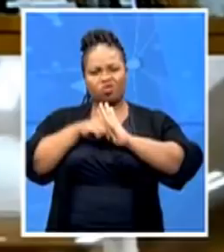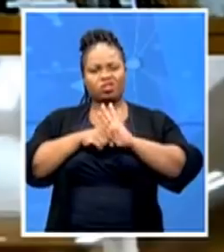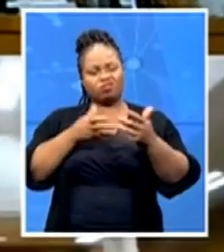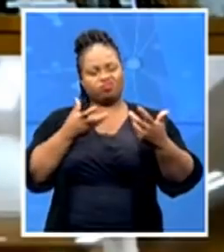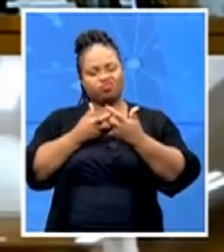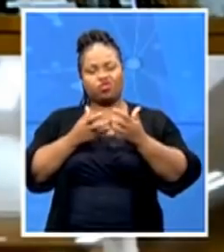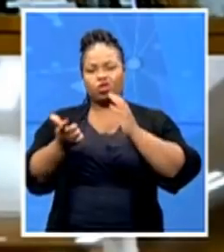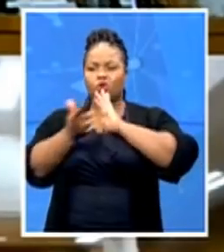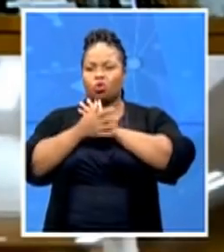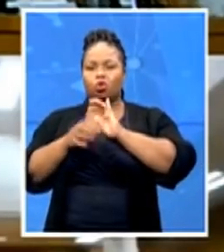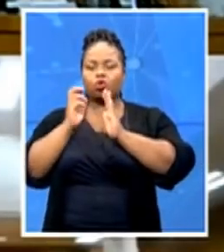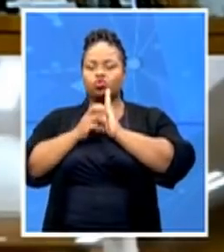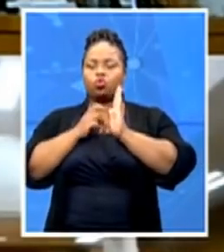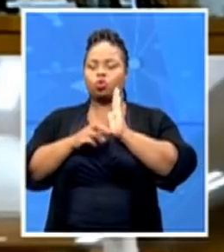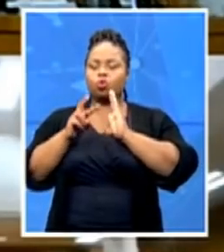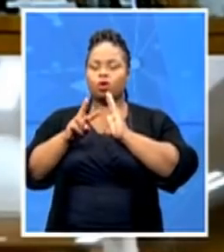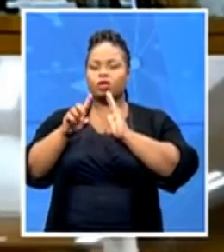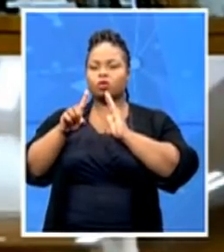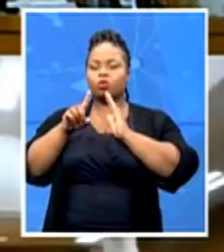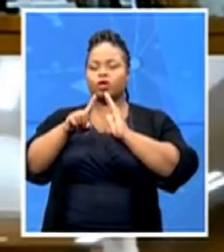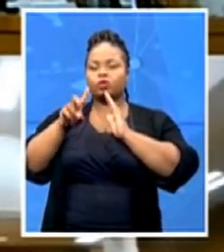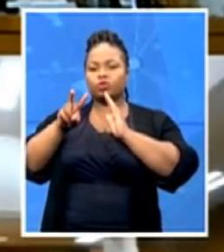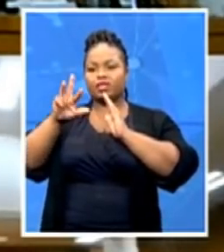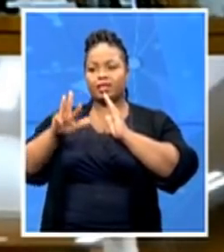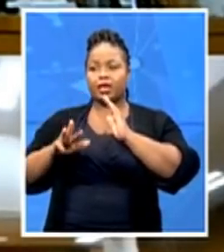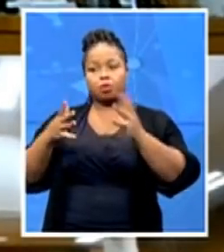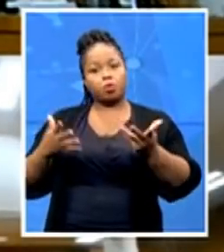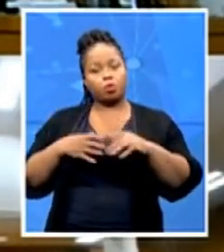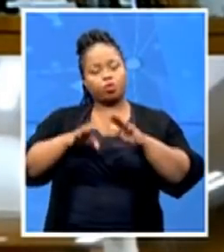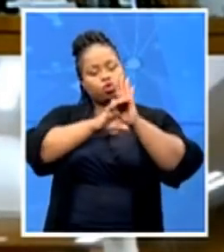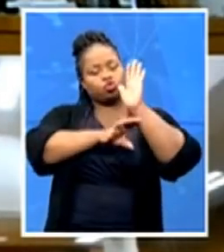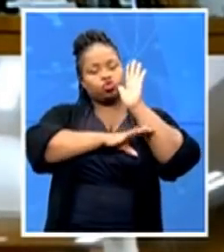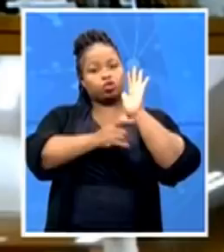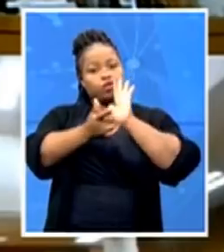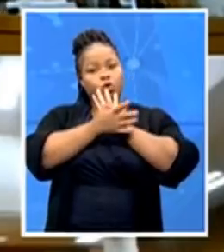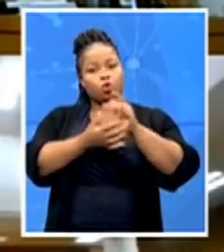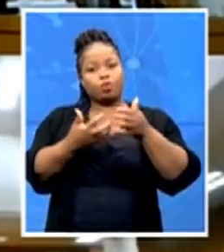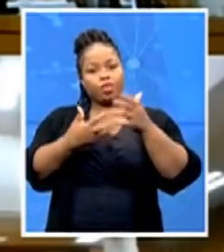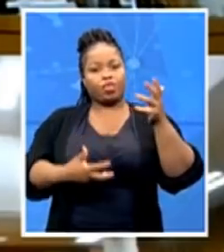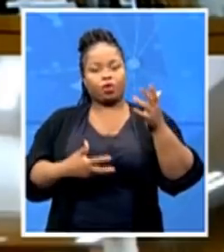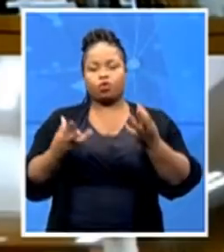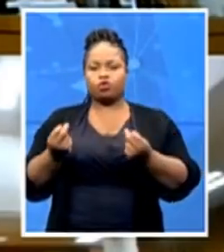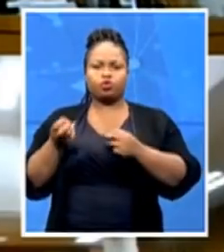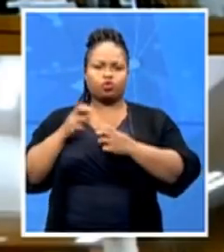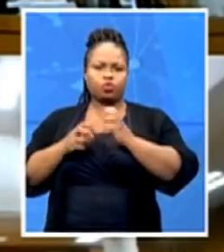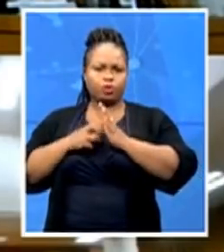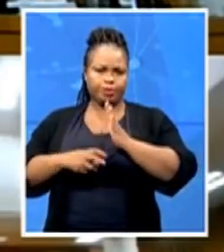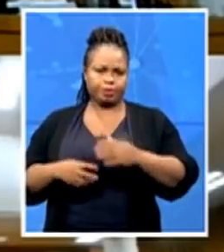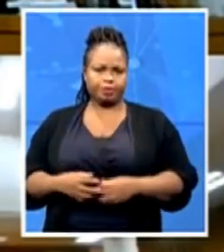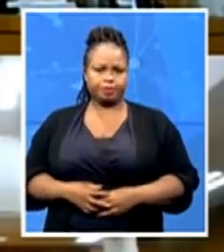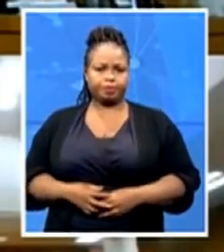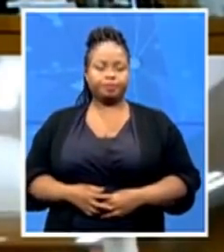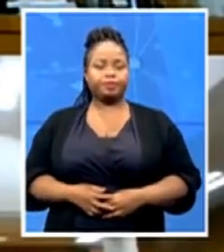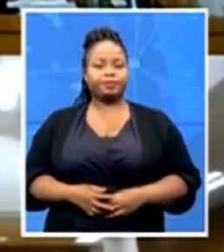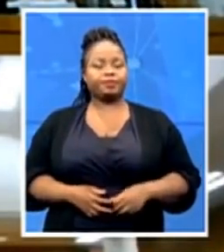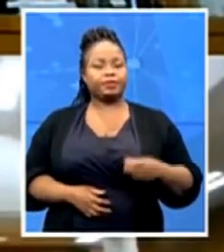inconsistent with the Constitution, the law, and or the new rules. The second opportunity is during the proceedings of the